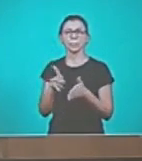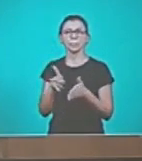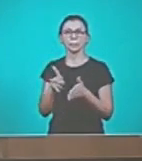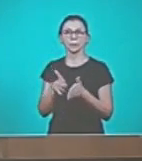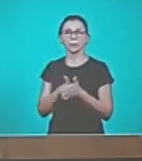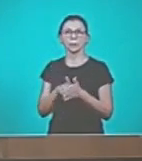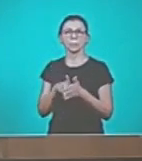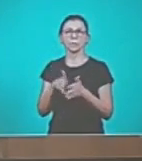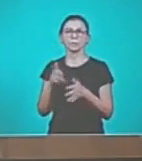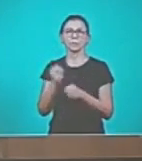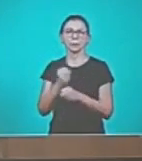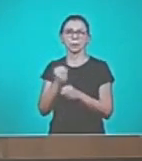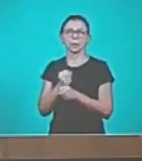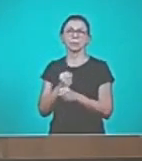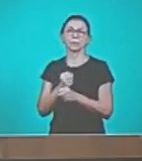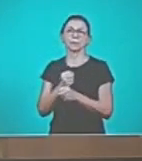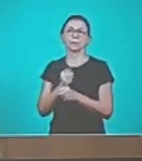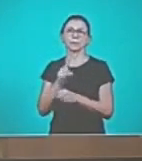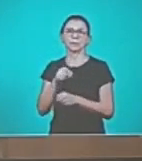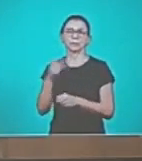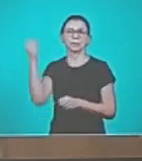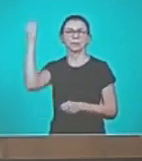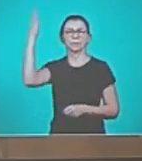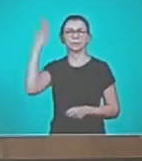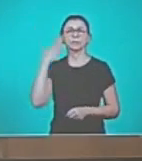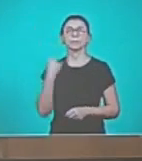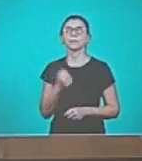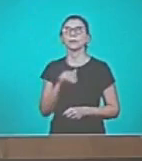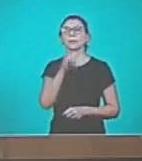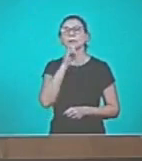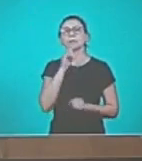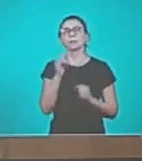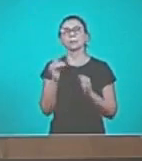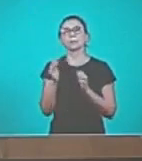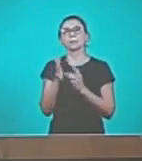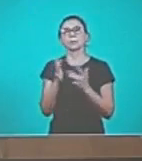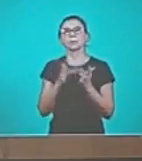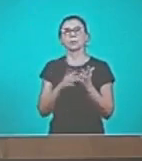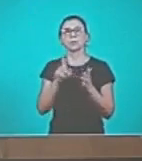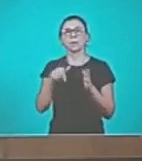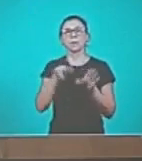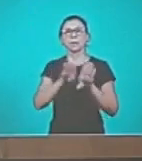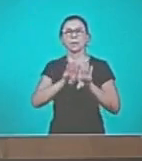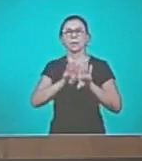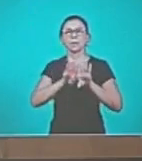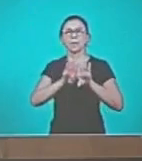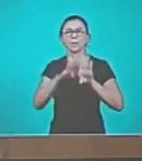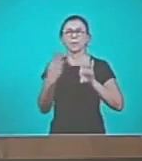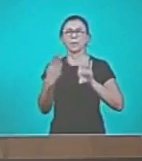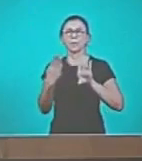the revealed Word. Jesus is the door. He is the Bible.